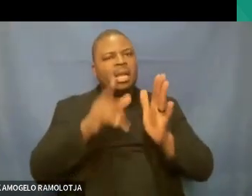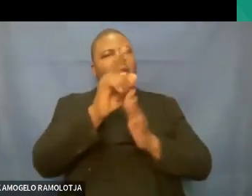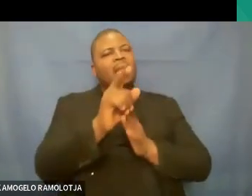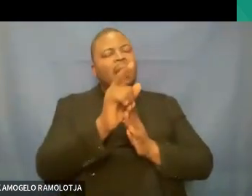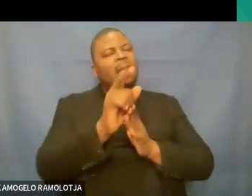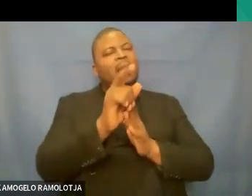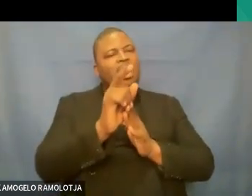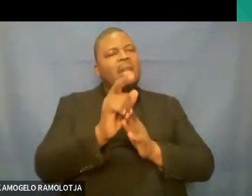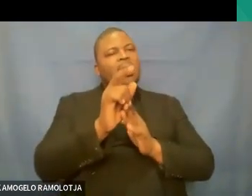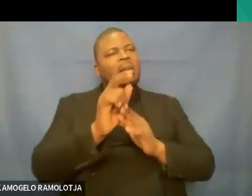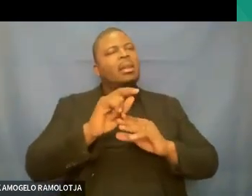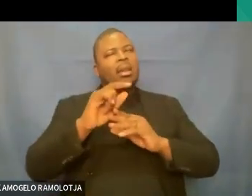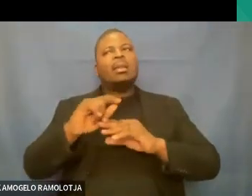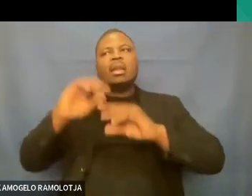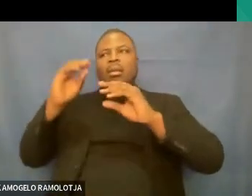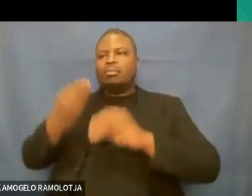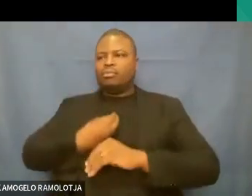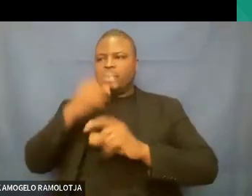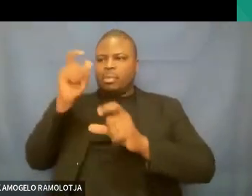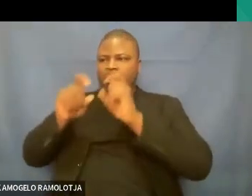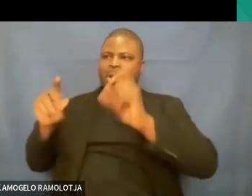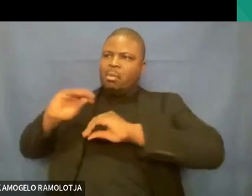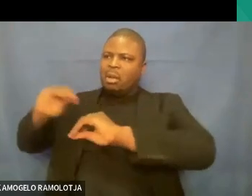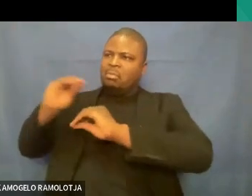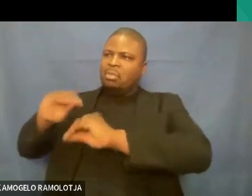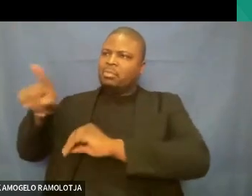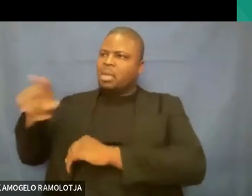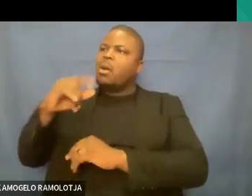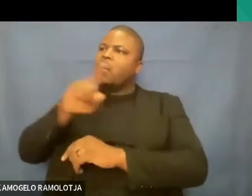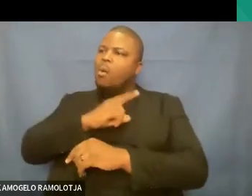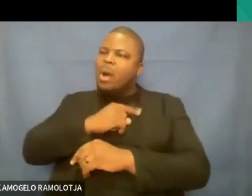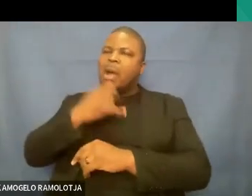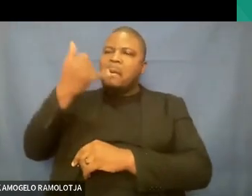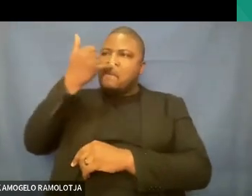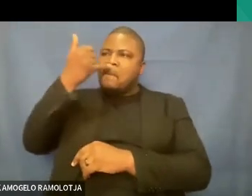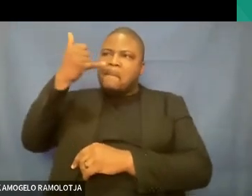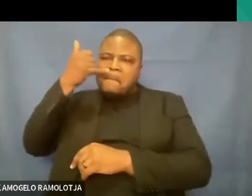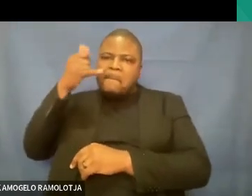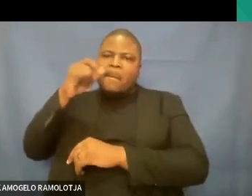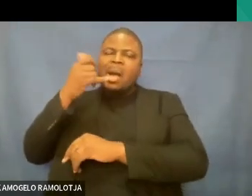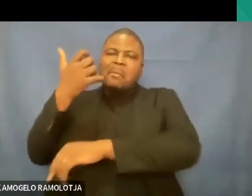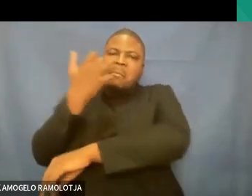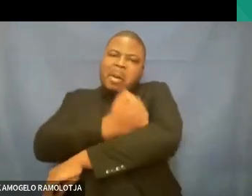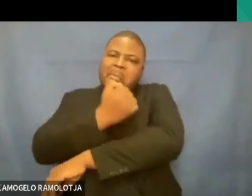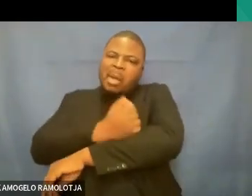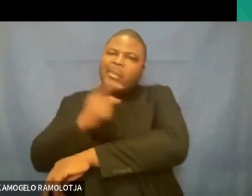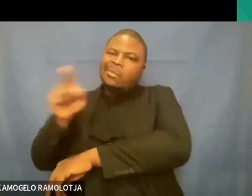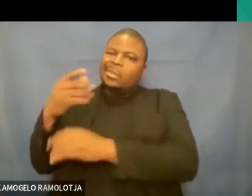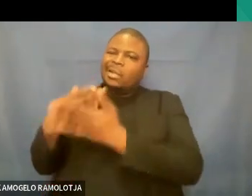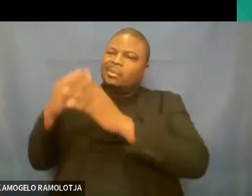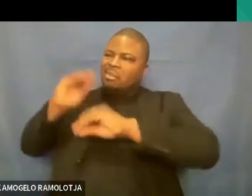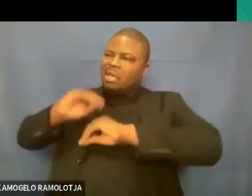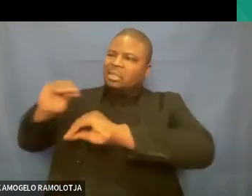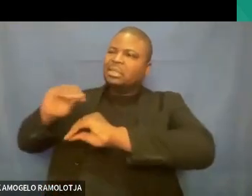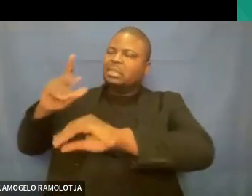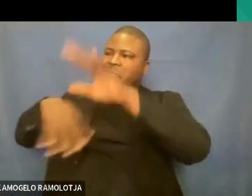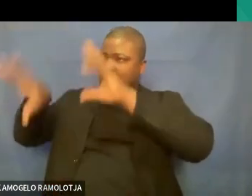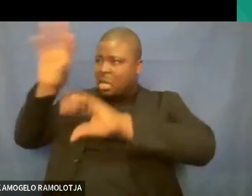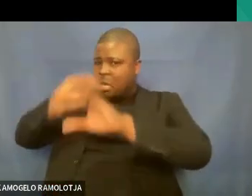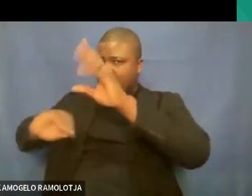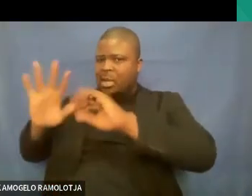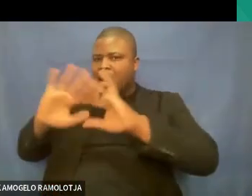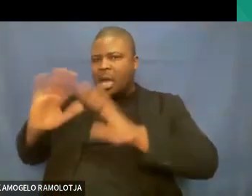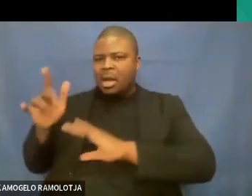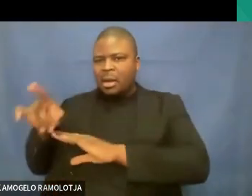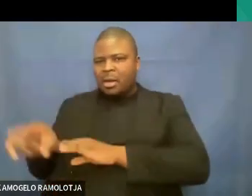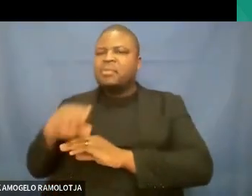our young people and our people who use drugs so that they understand what their human rights are and what the human rights violation is and what